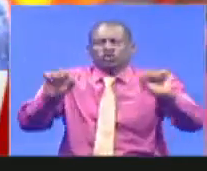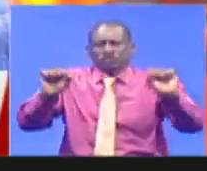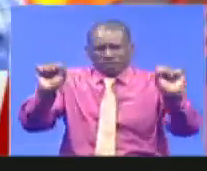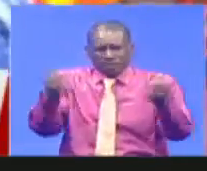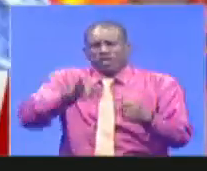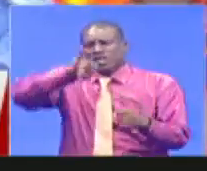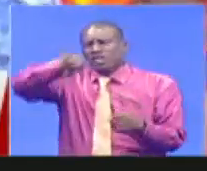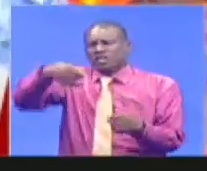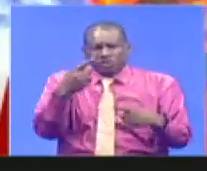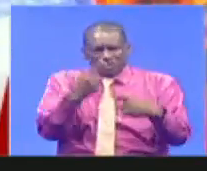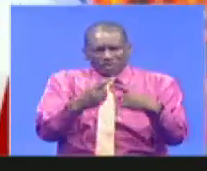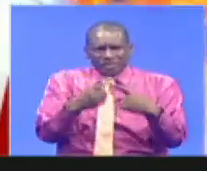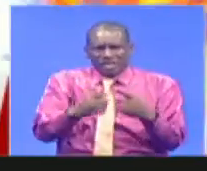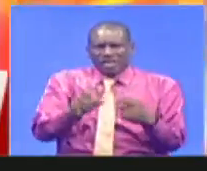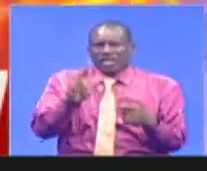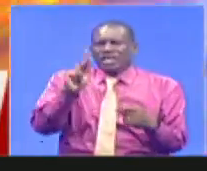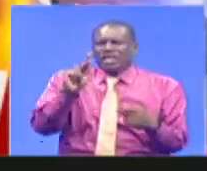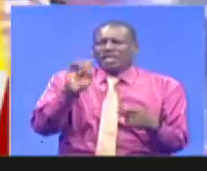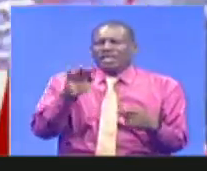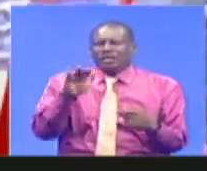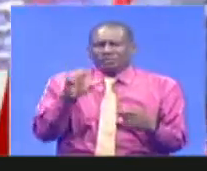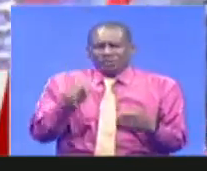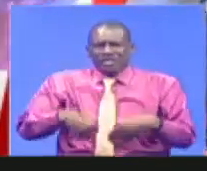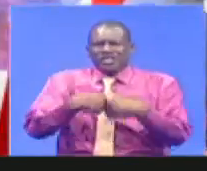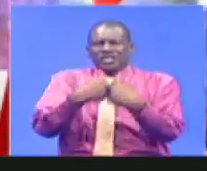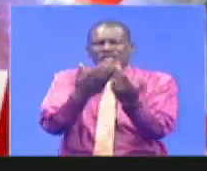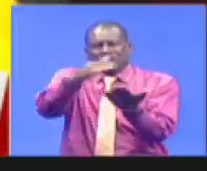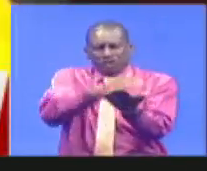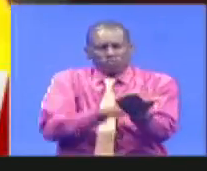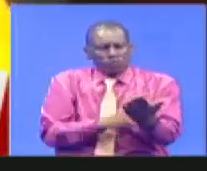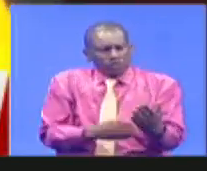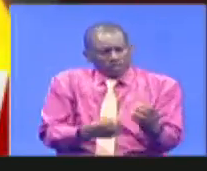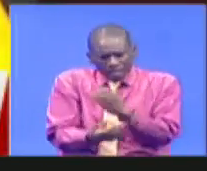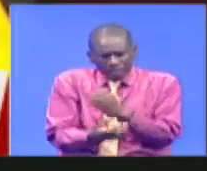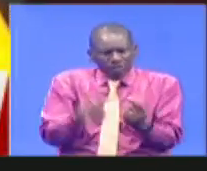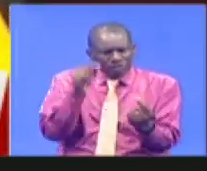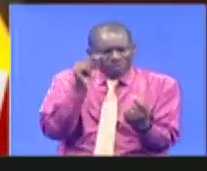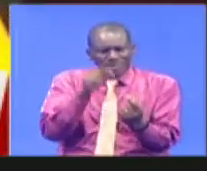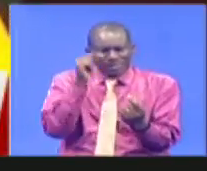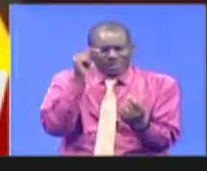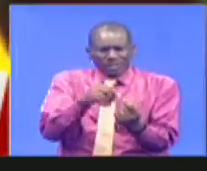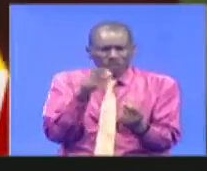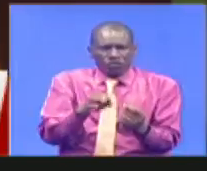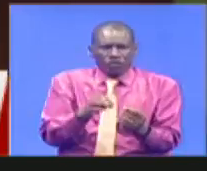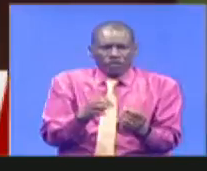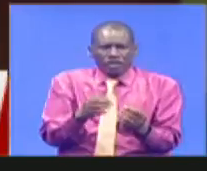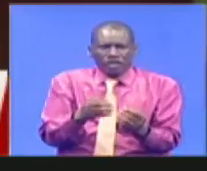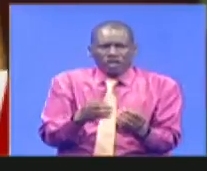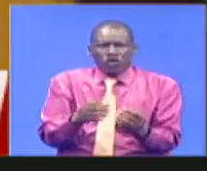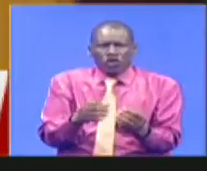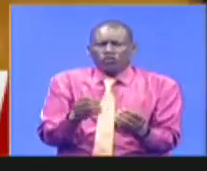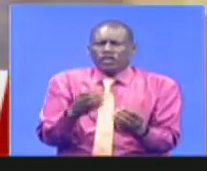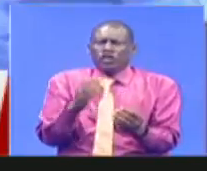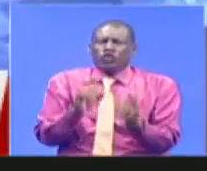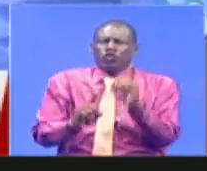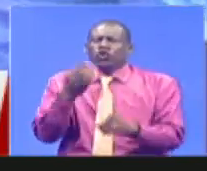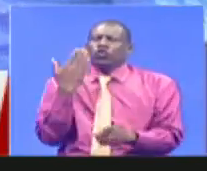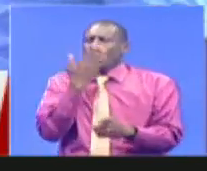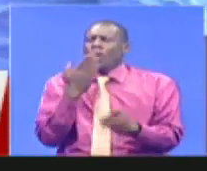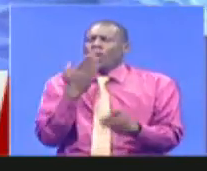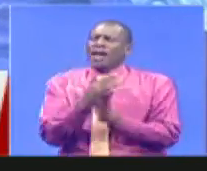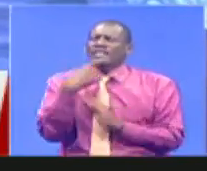year, the Kenya Bureau of Standards released a report detailing the testing of the samples of the shipment and declared them unfit for